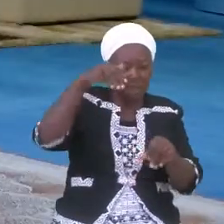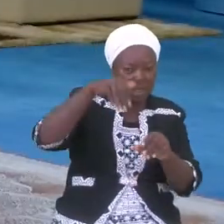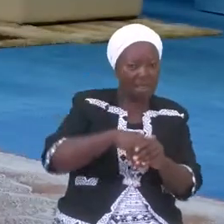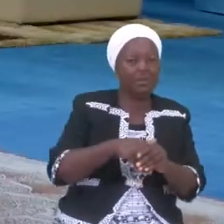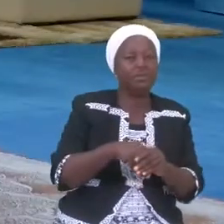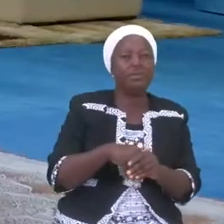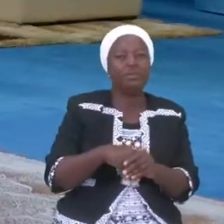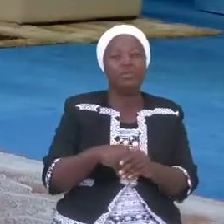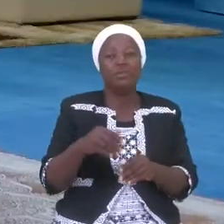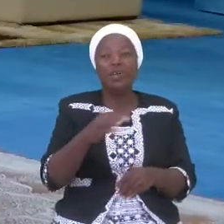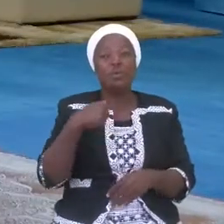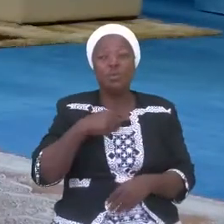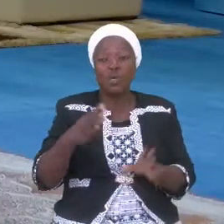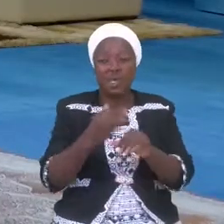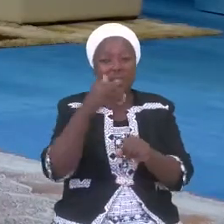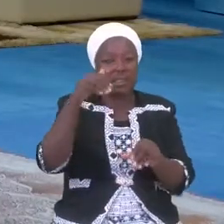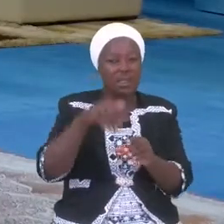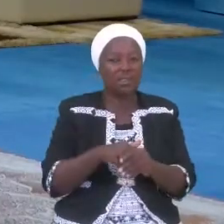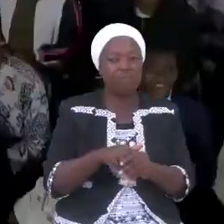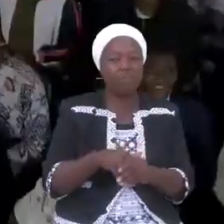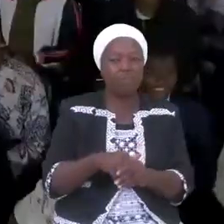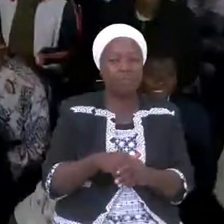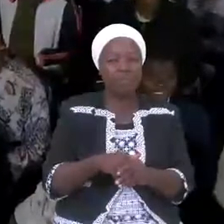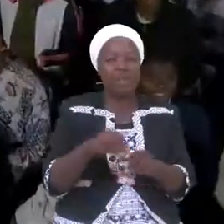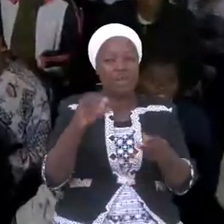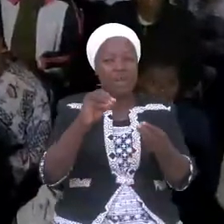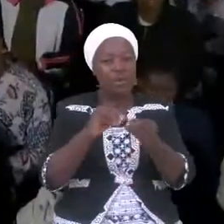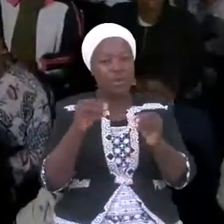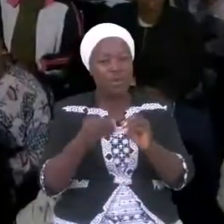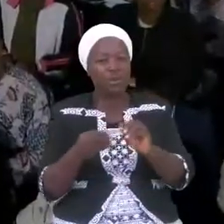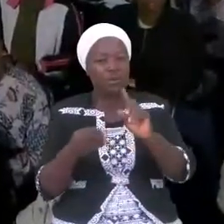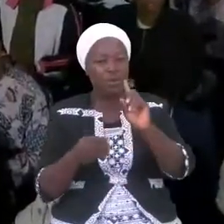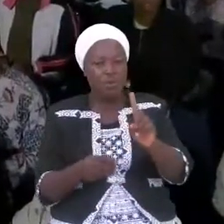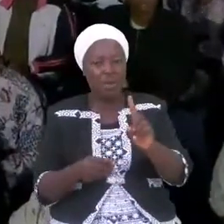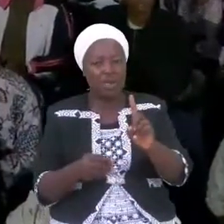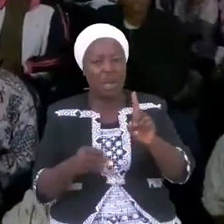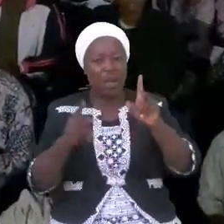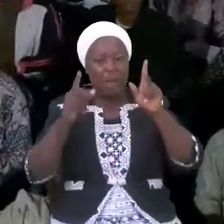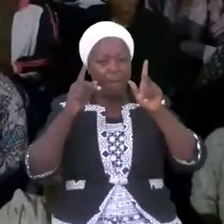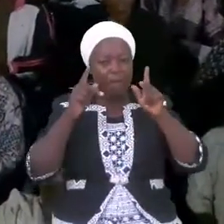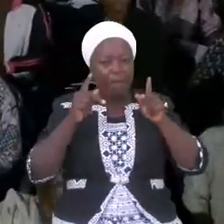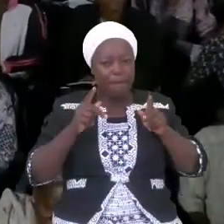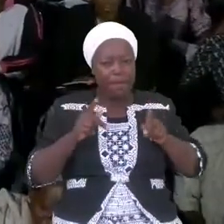I said, we get in. Number one, personal